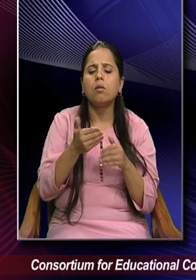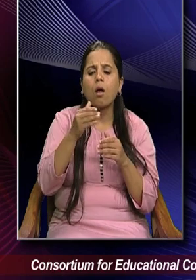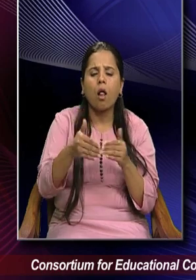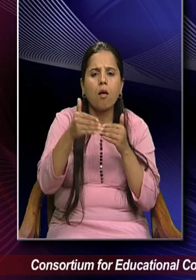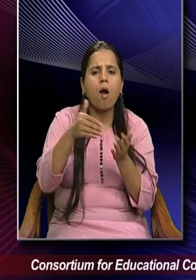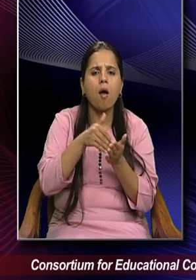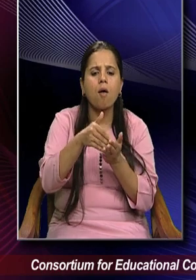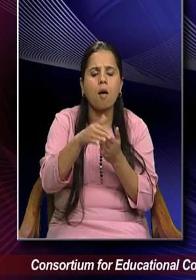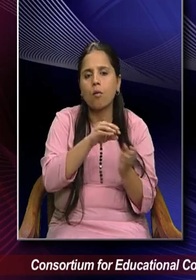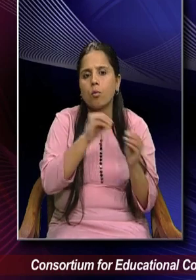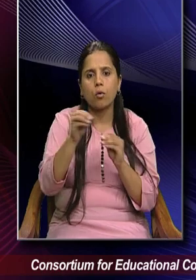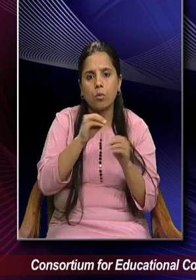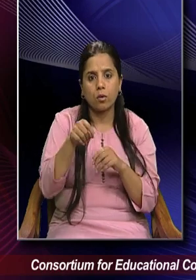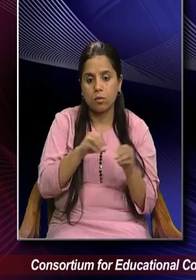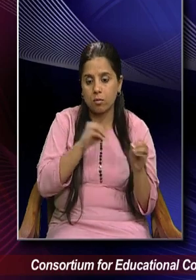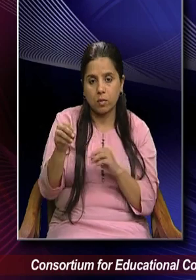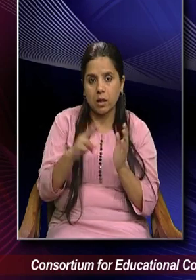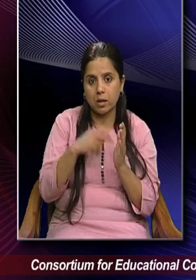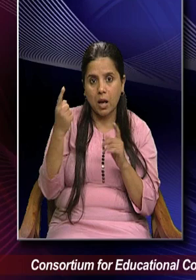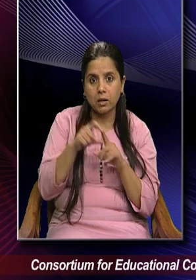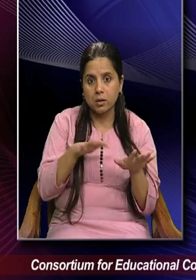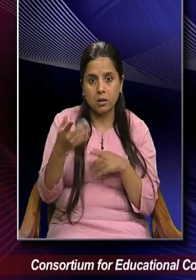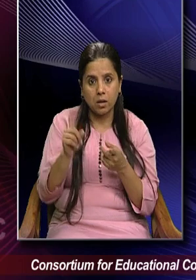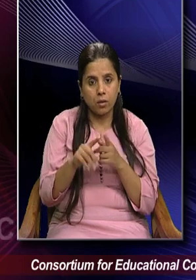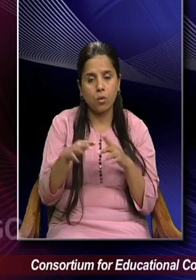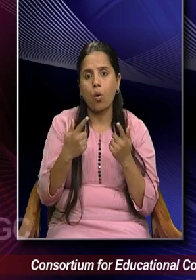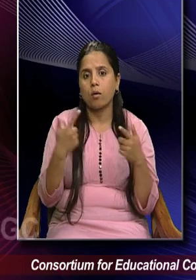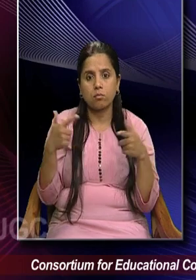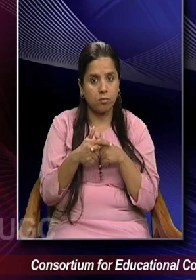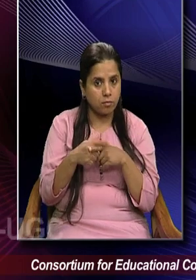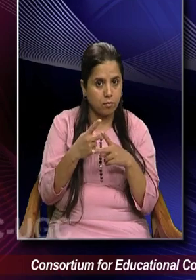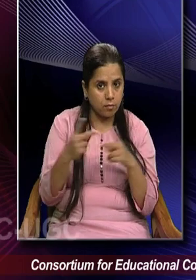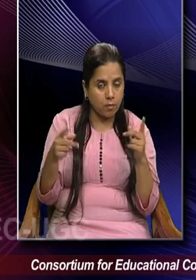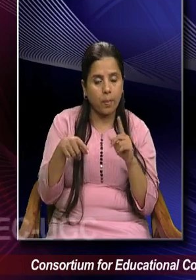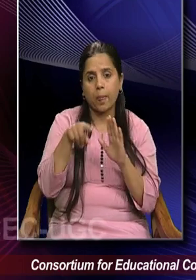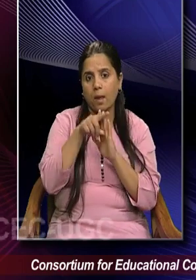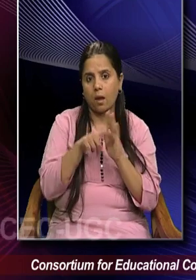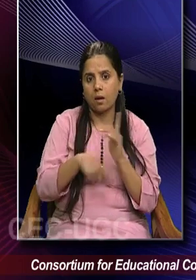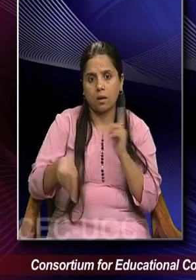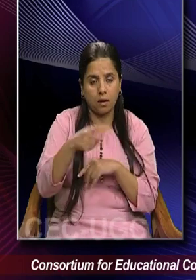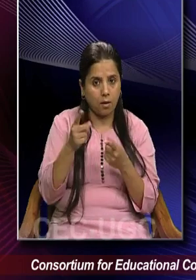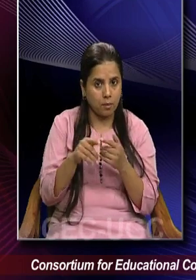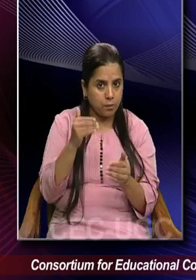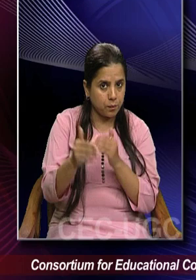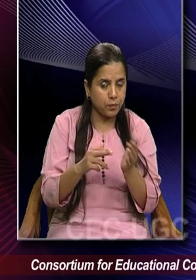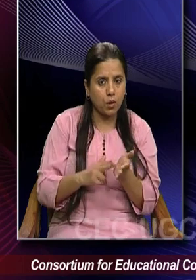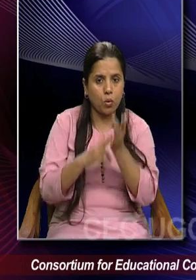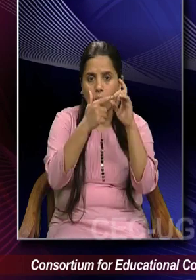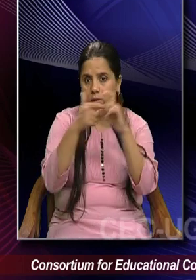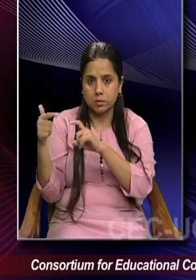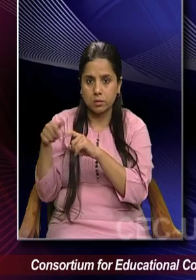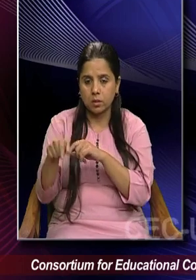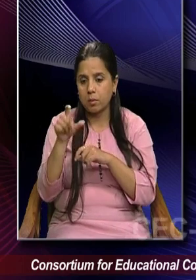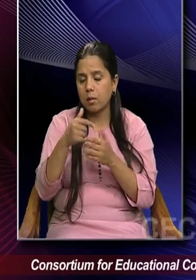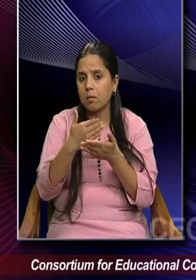and sometimes by the displacement due to the natural disaster or conflicts like ethnic strife in the northeast,